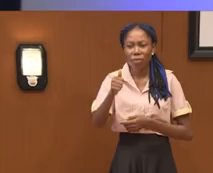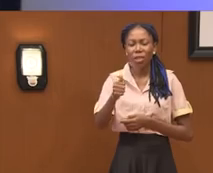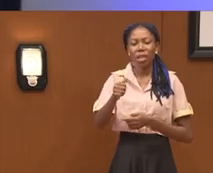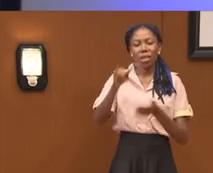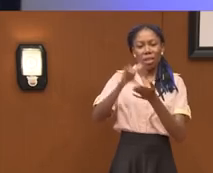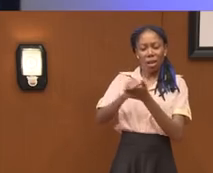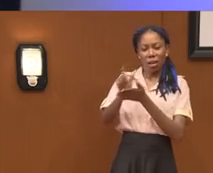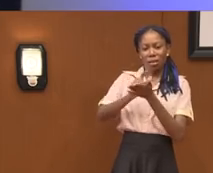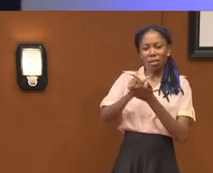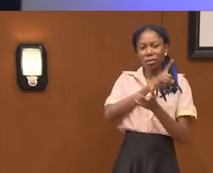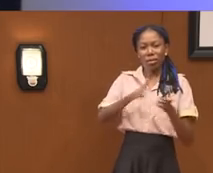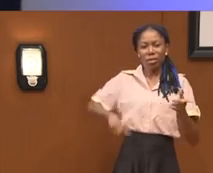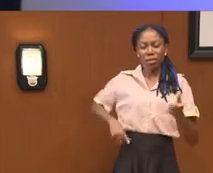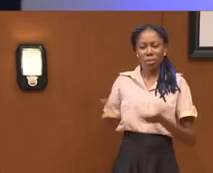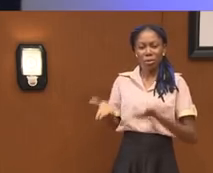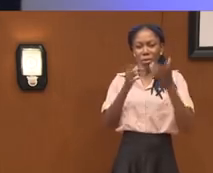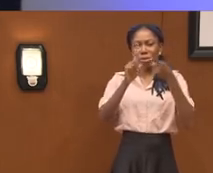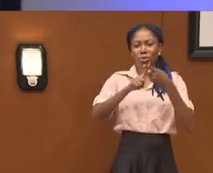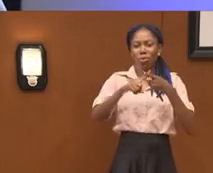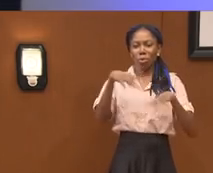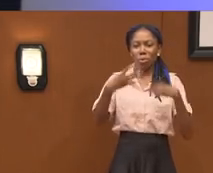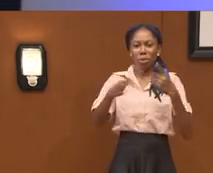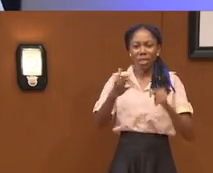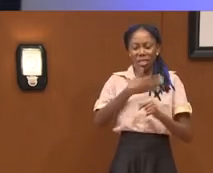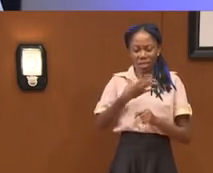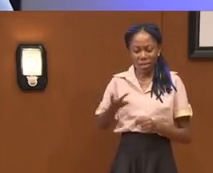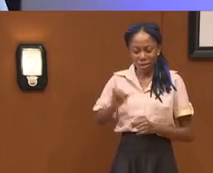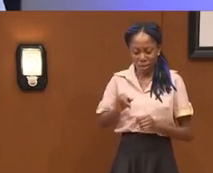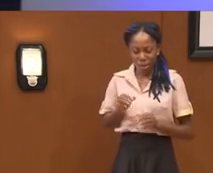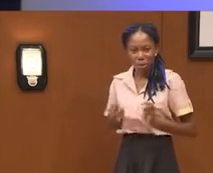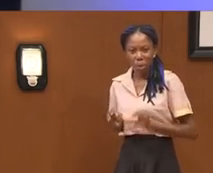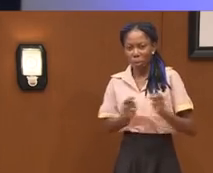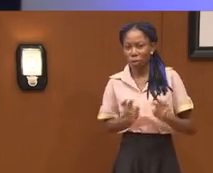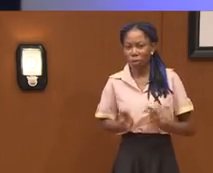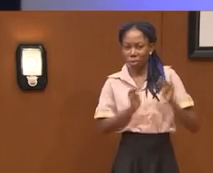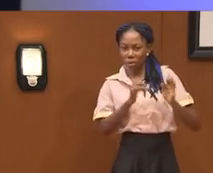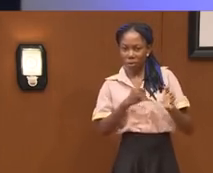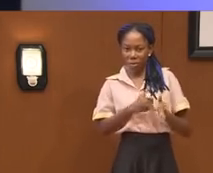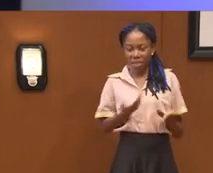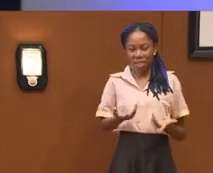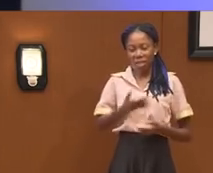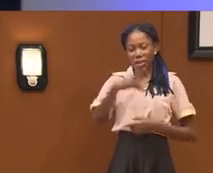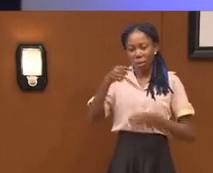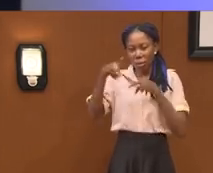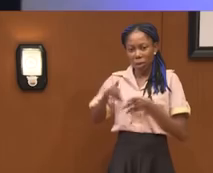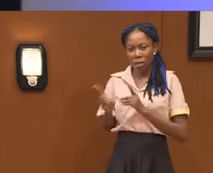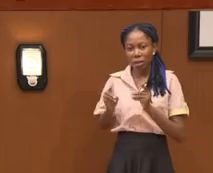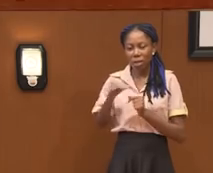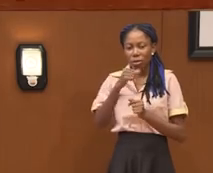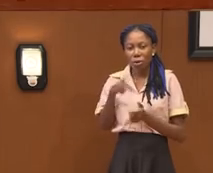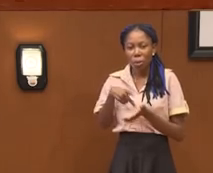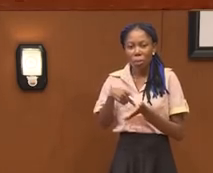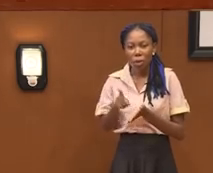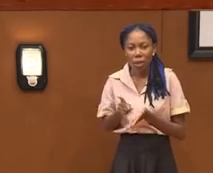his landlord took Chima to court, and at the end of the day, the matter was adjourned. At the end of the day, he didn't pay as at 20. They paid